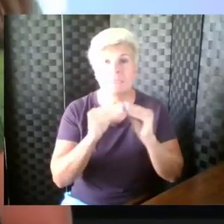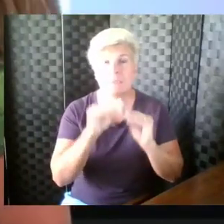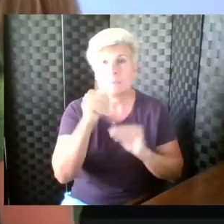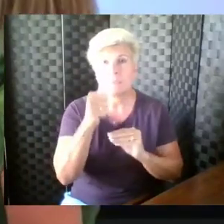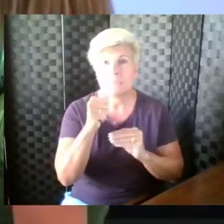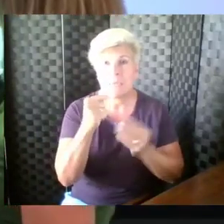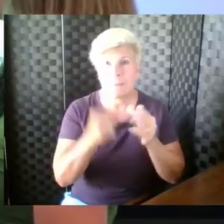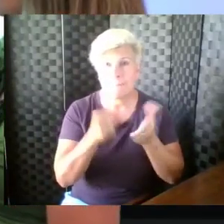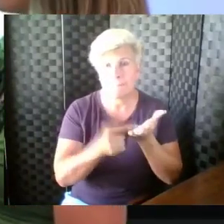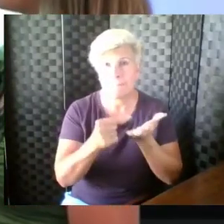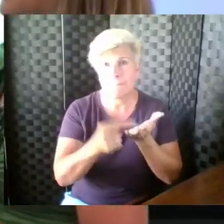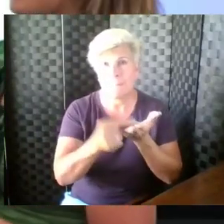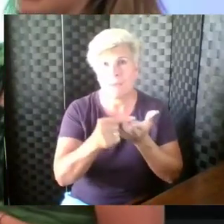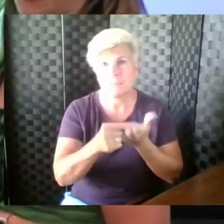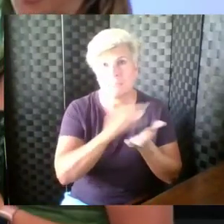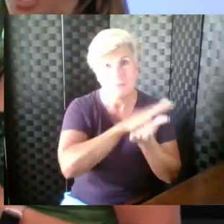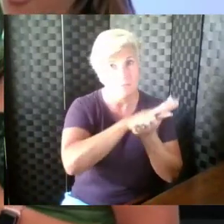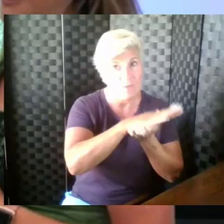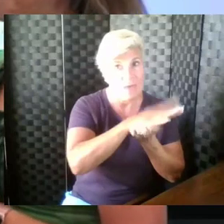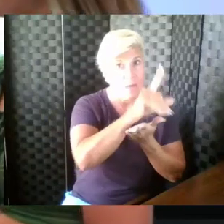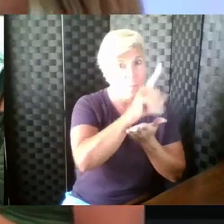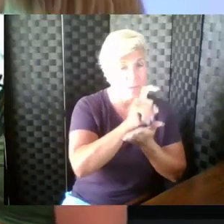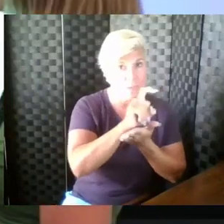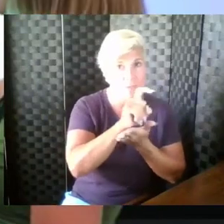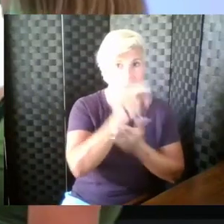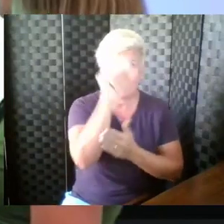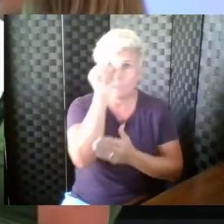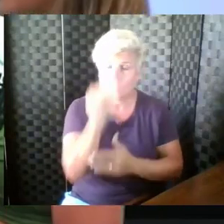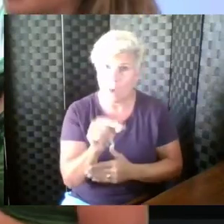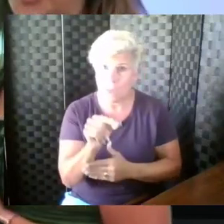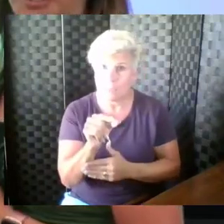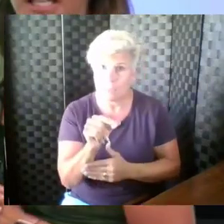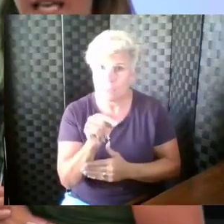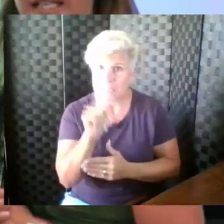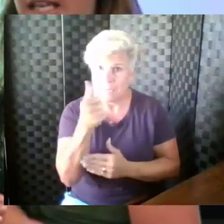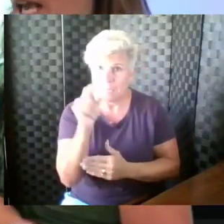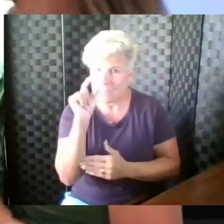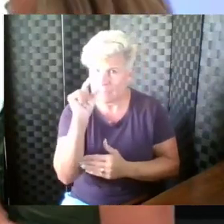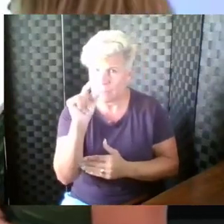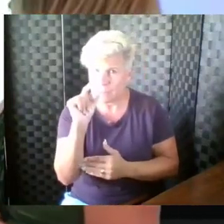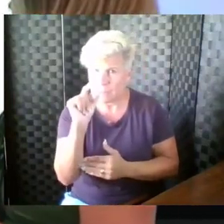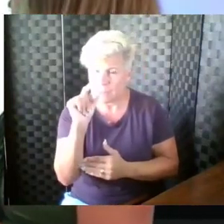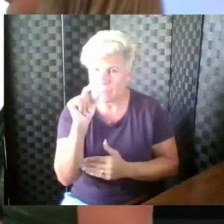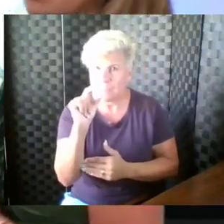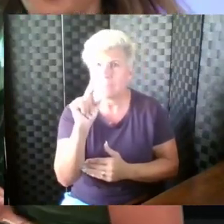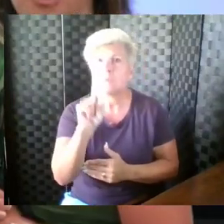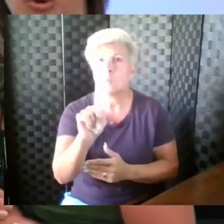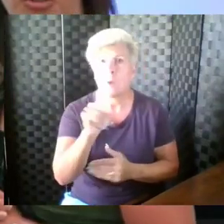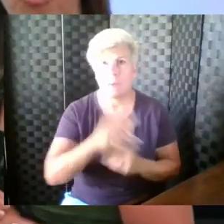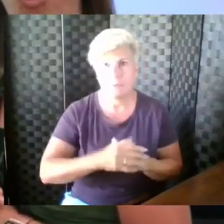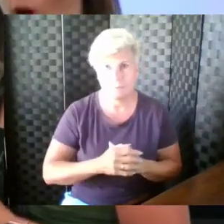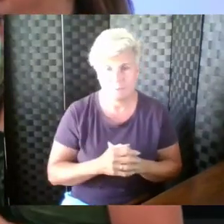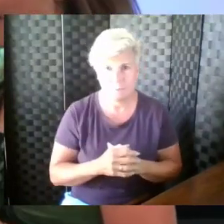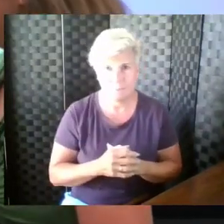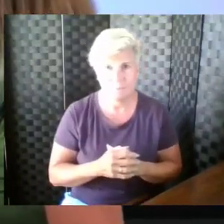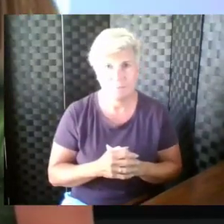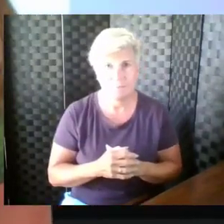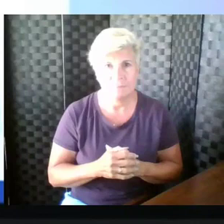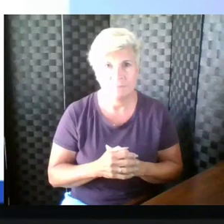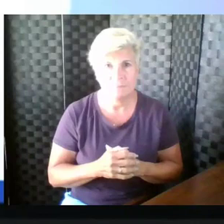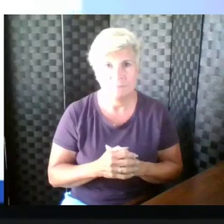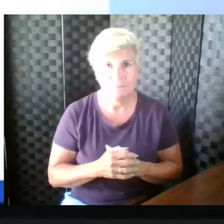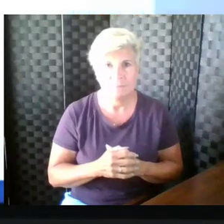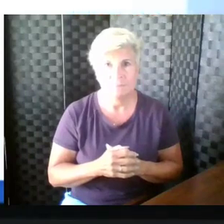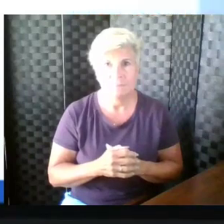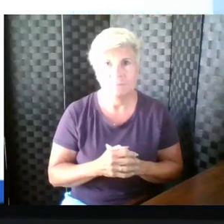today. So remember, our flat is worth 100. Our rod is worth 10. and then our unit cube is worth 1.